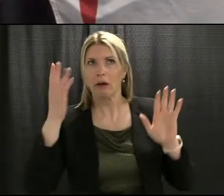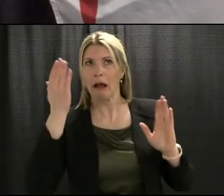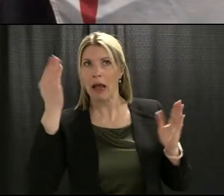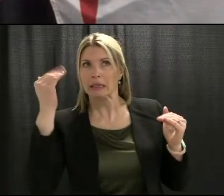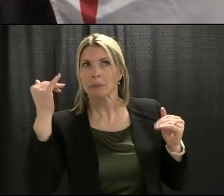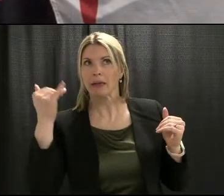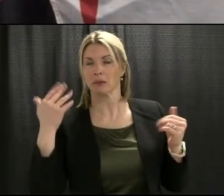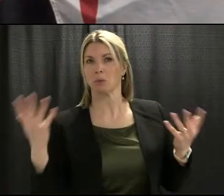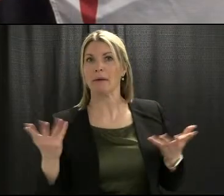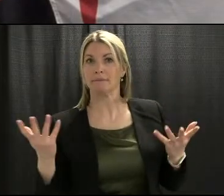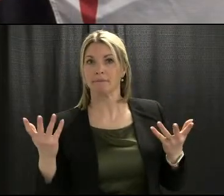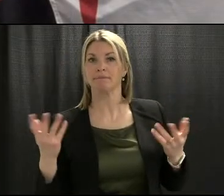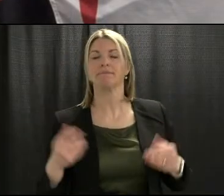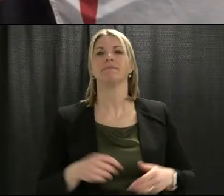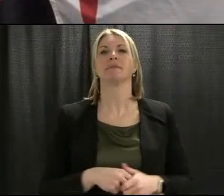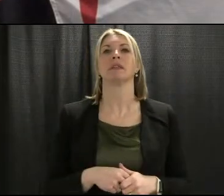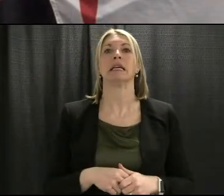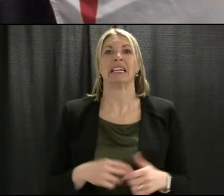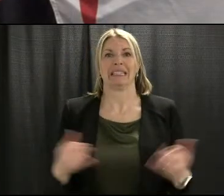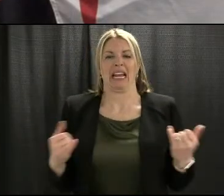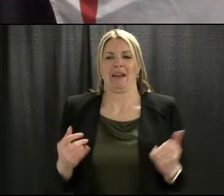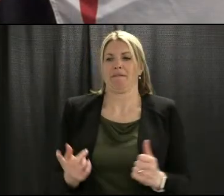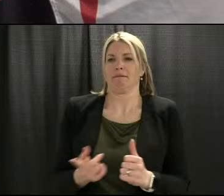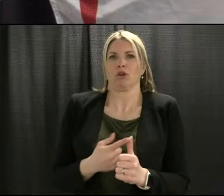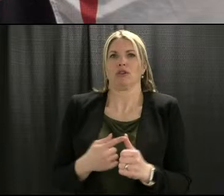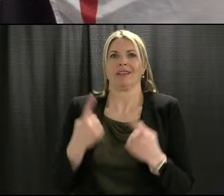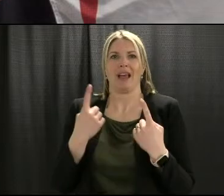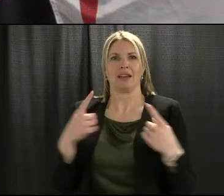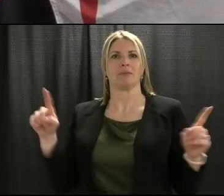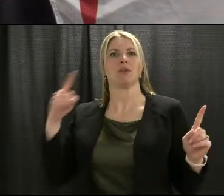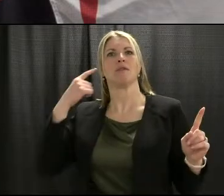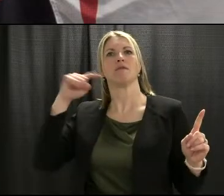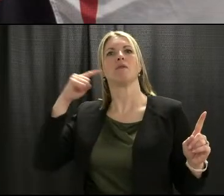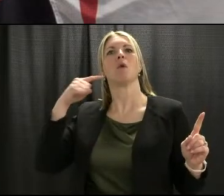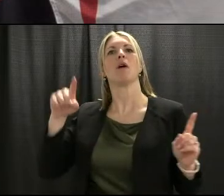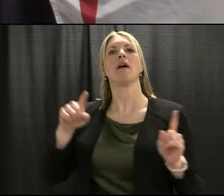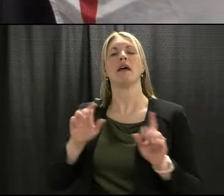first healthcare action update on family care centres.